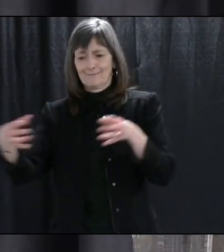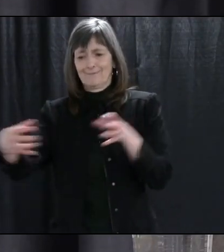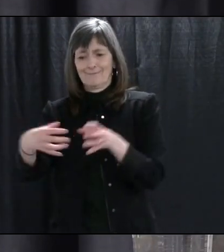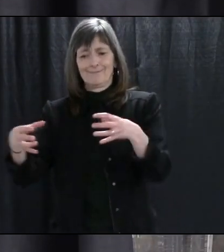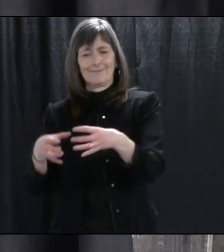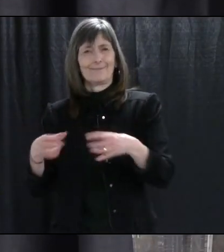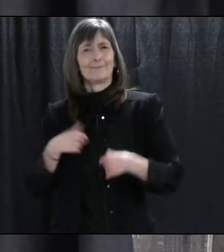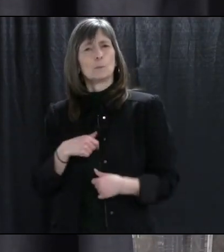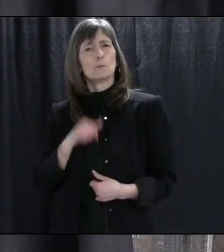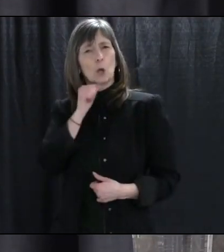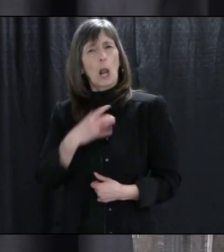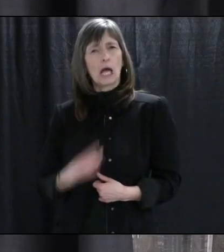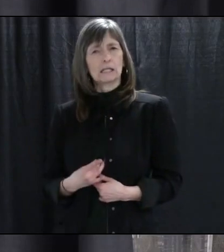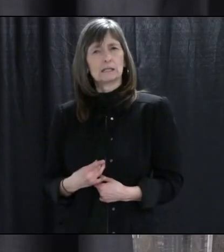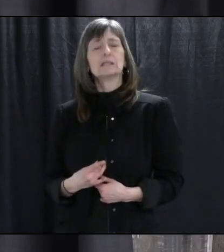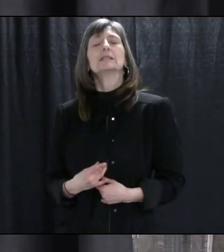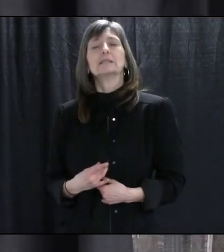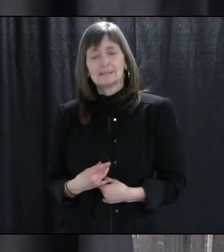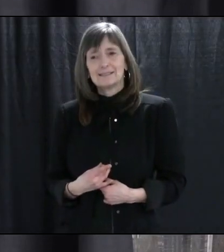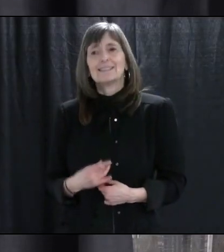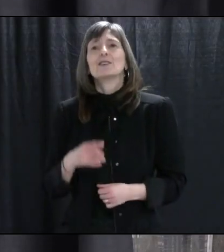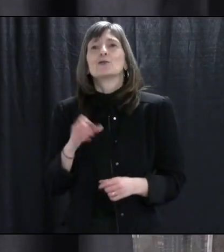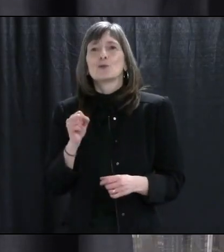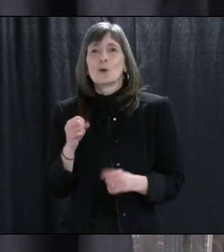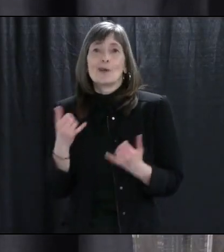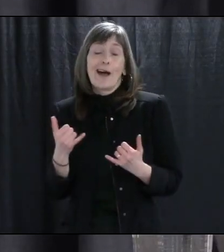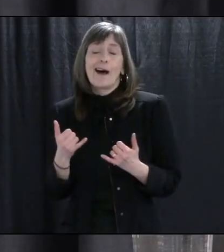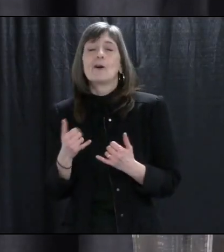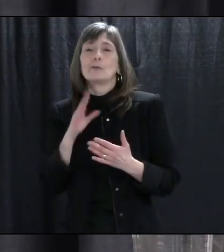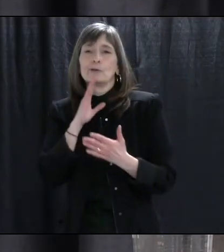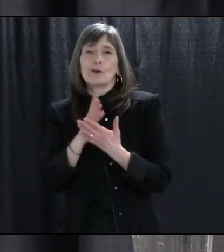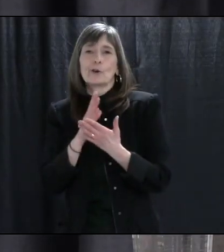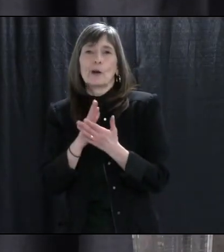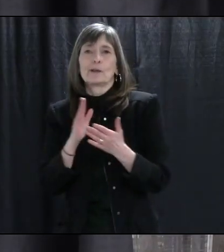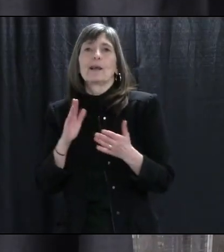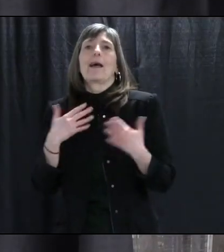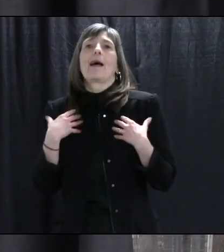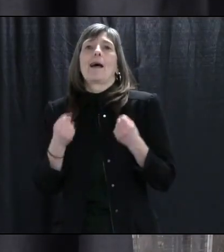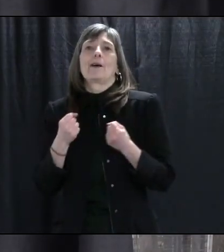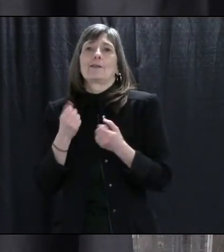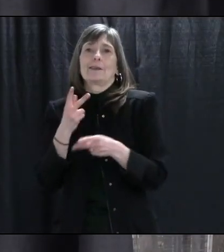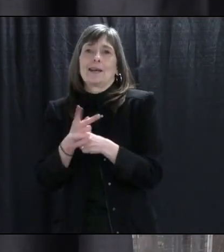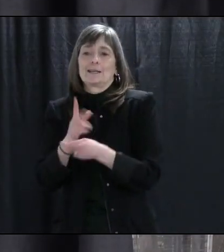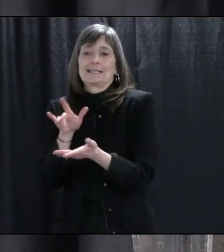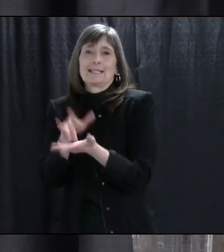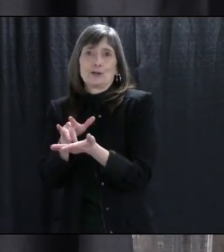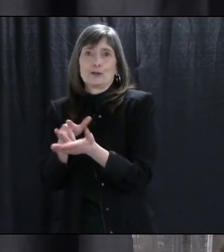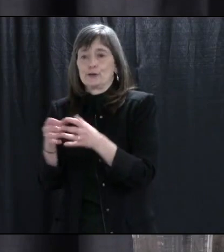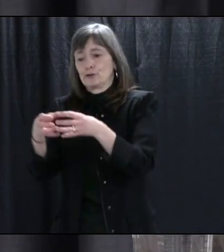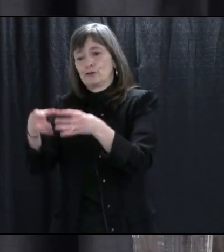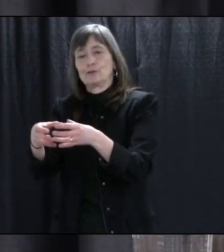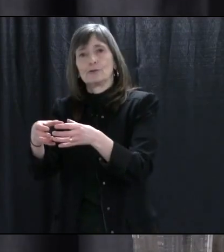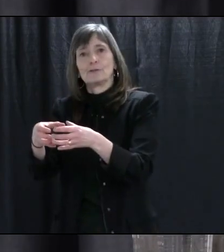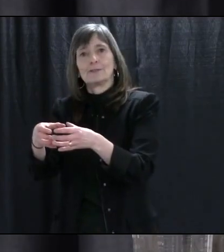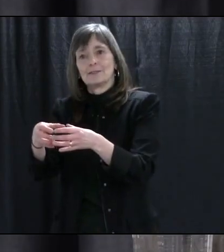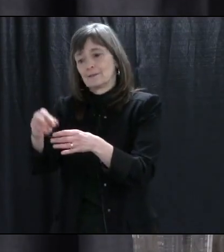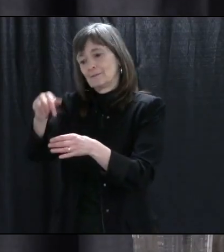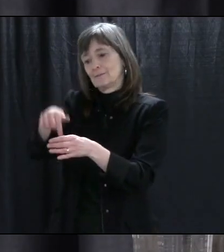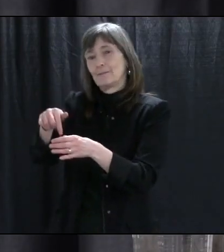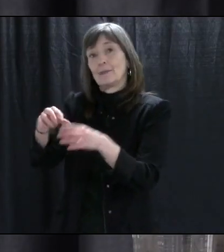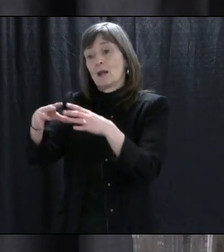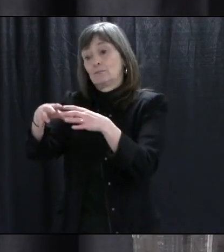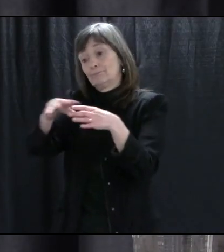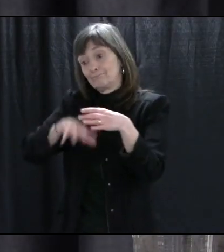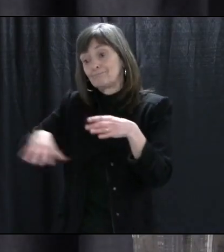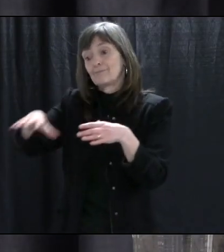is a functional allotment of geography that we use within the healthcare system. But now we've got to